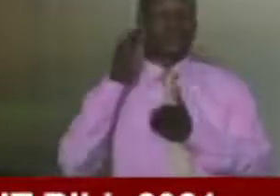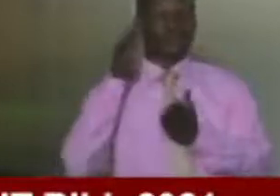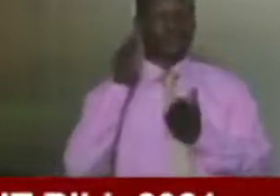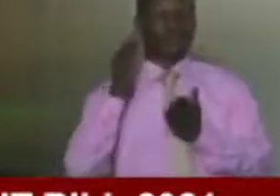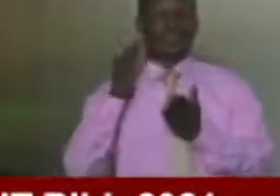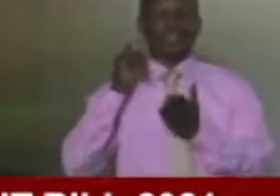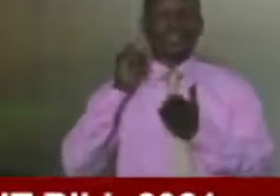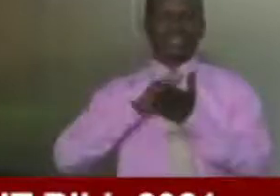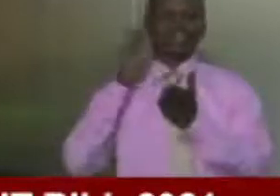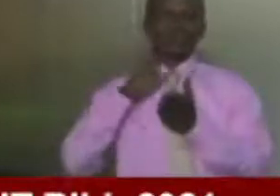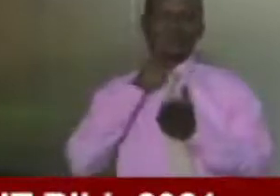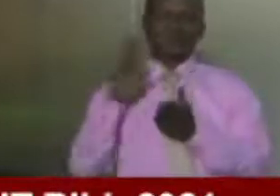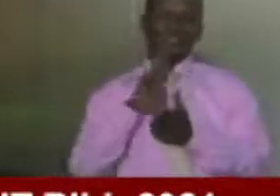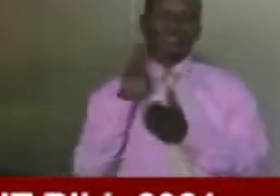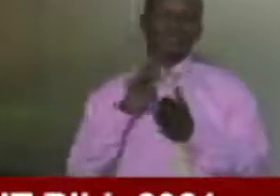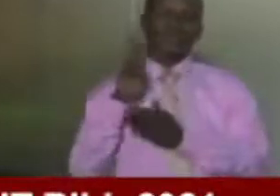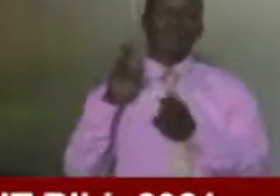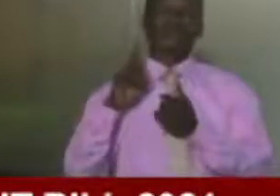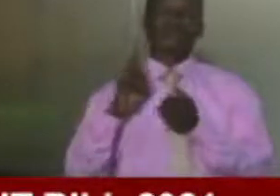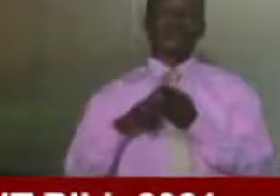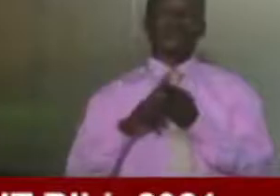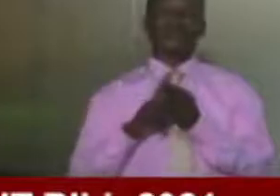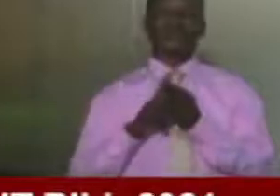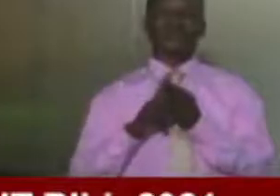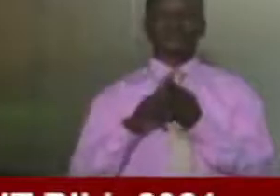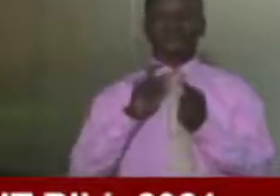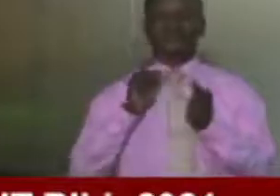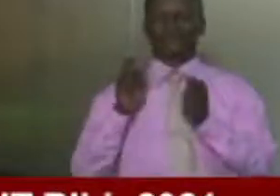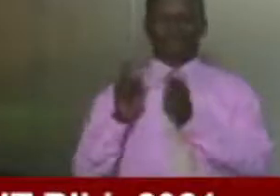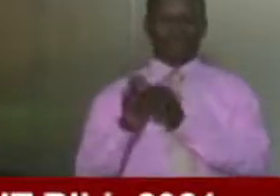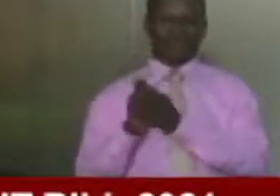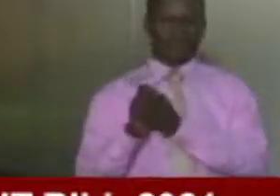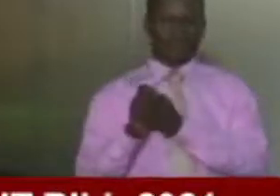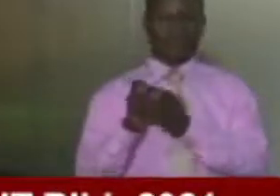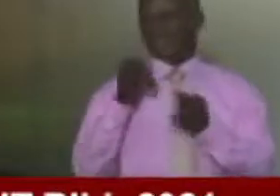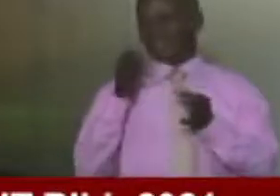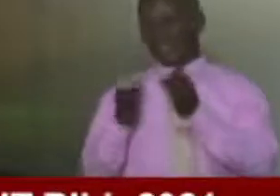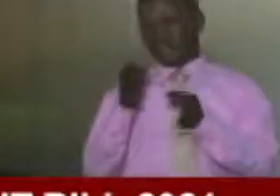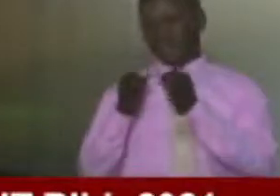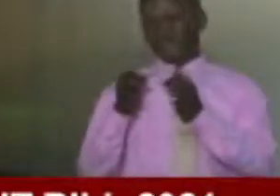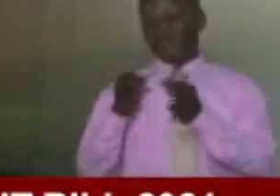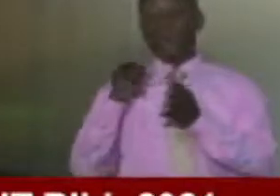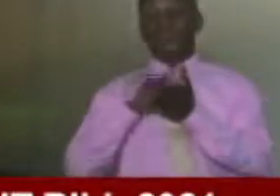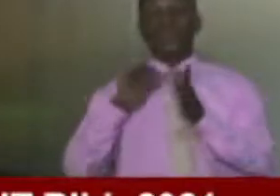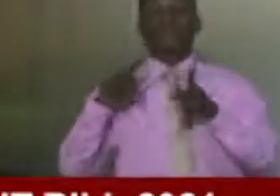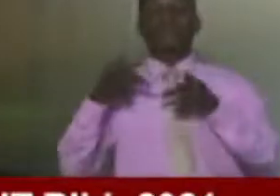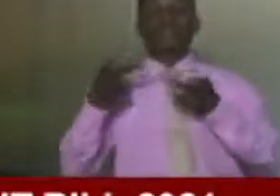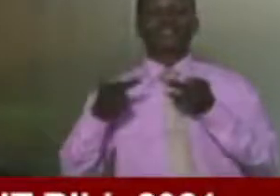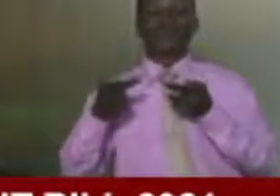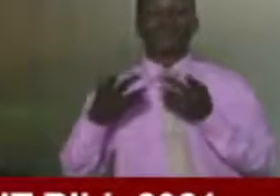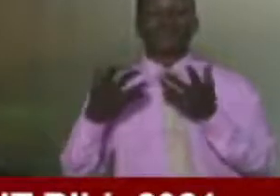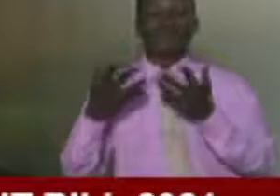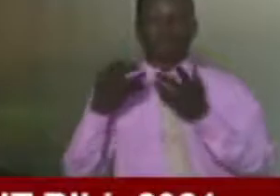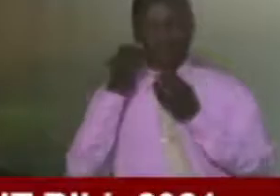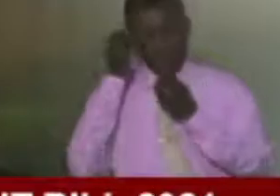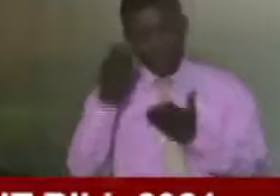what will be used to calculate the winner of such elections. If such provisions is adhered to, what that means is